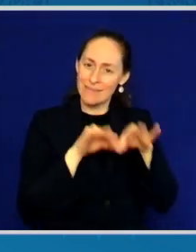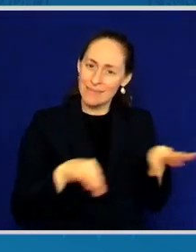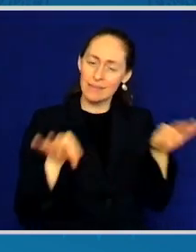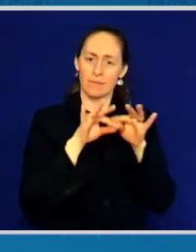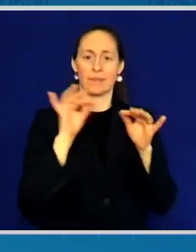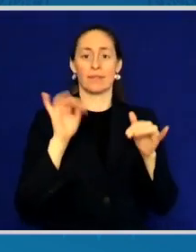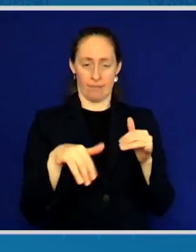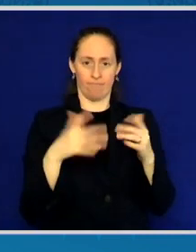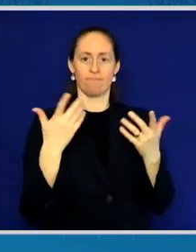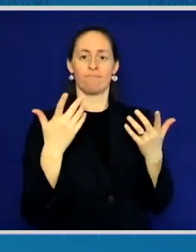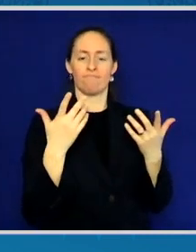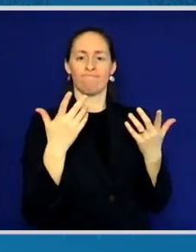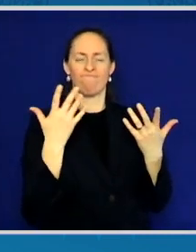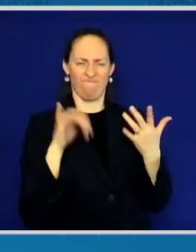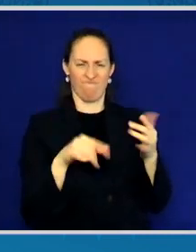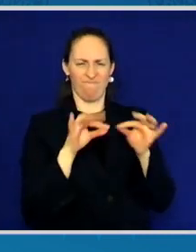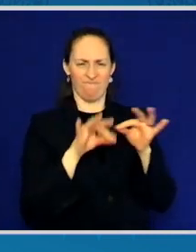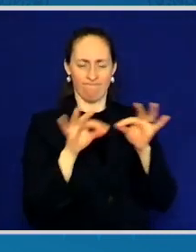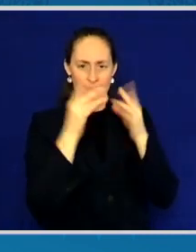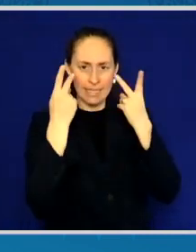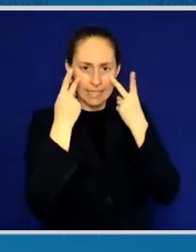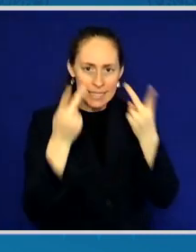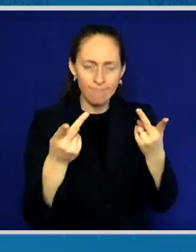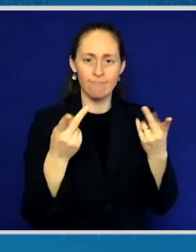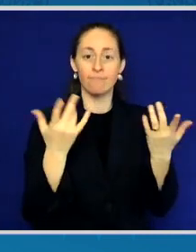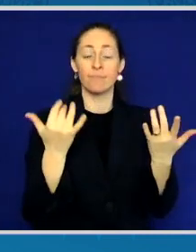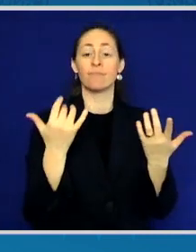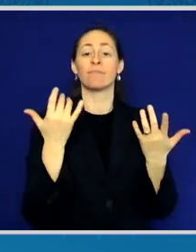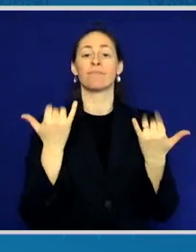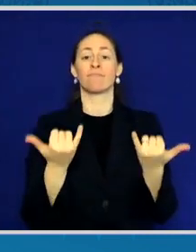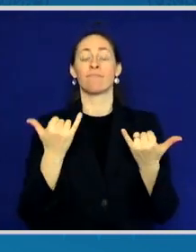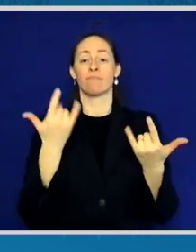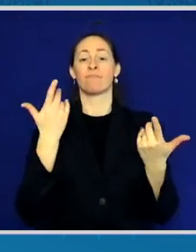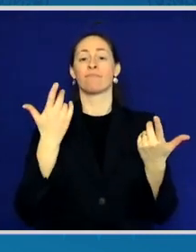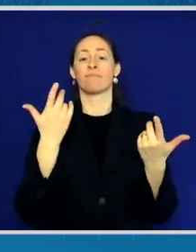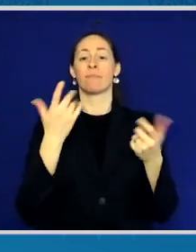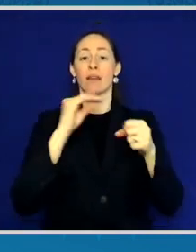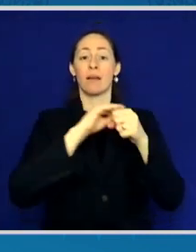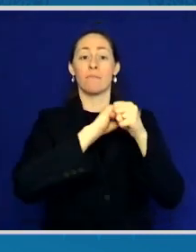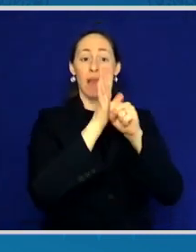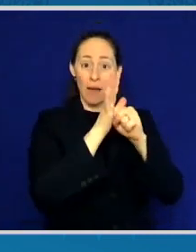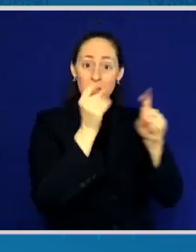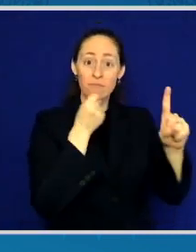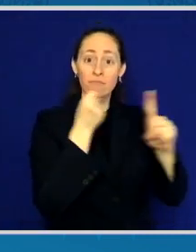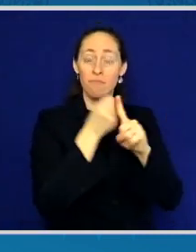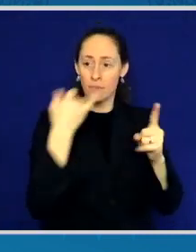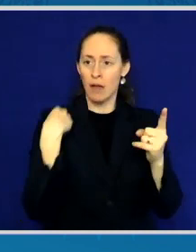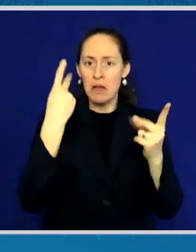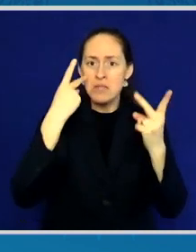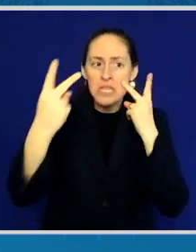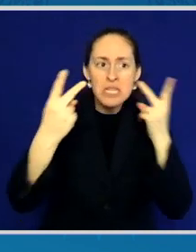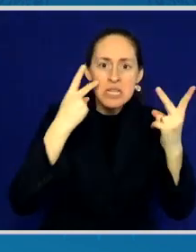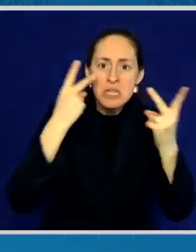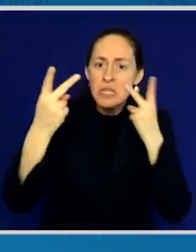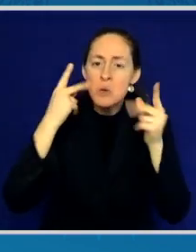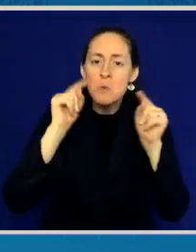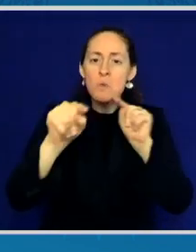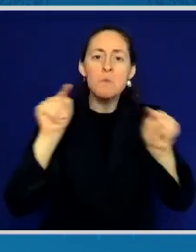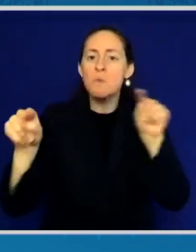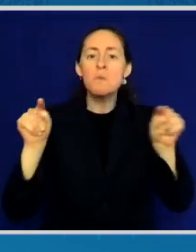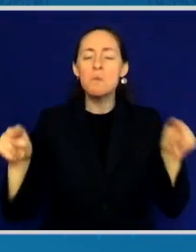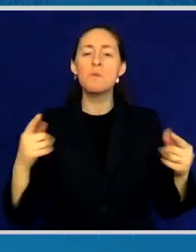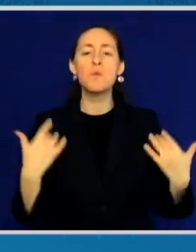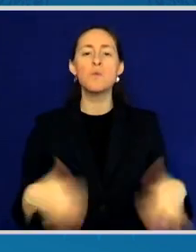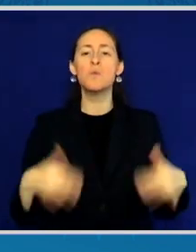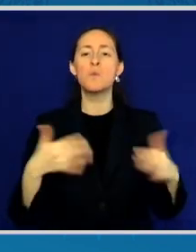did. And in the midst of extraordinary loss, we also saw the pandemic as an accelerator